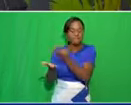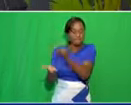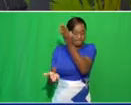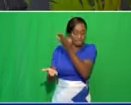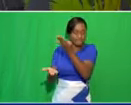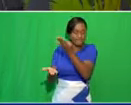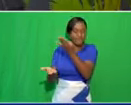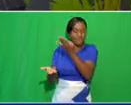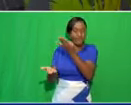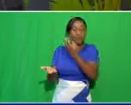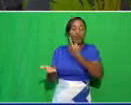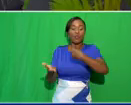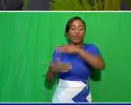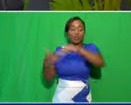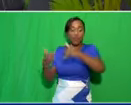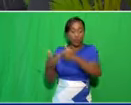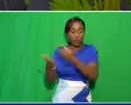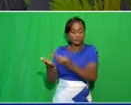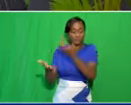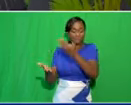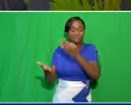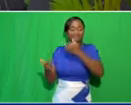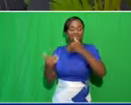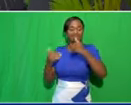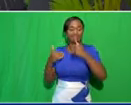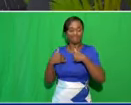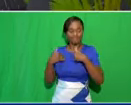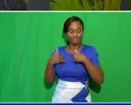is ours in the committee.